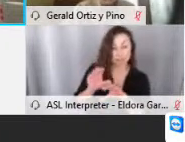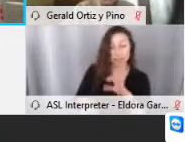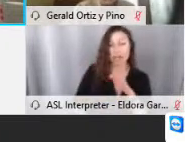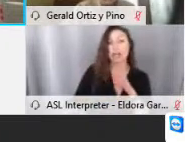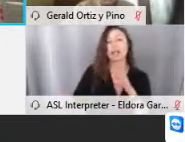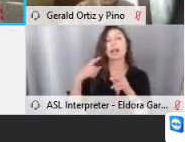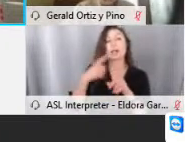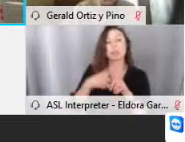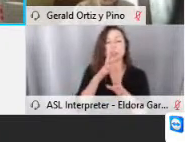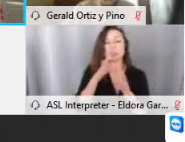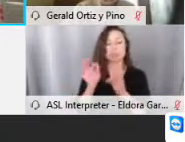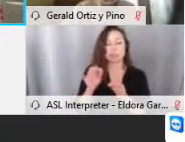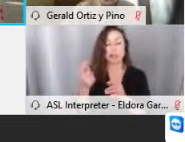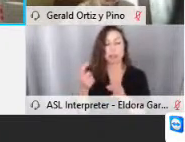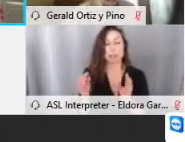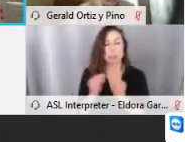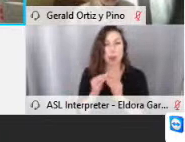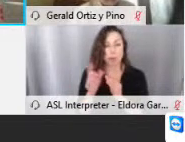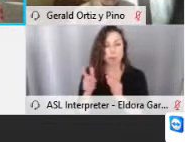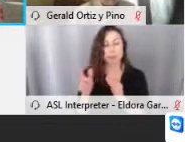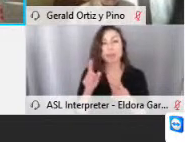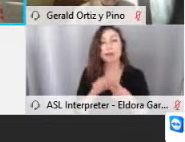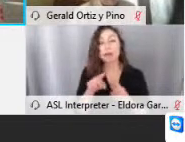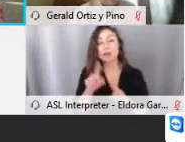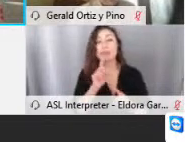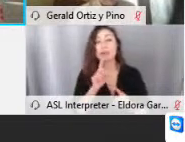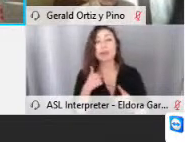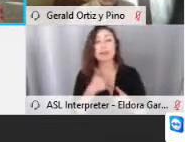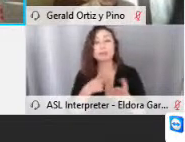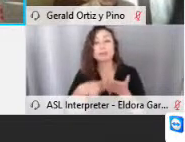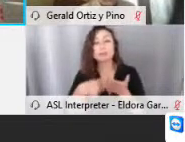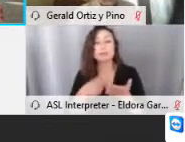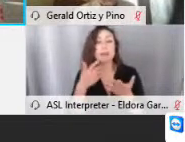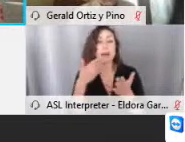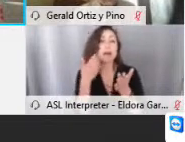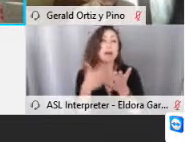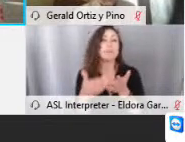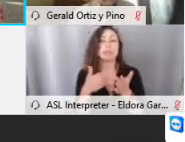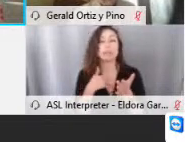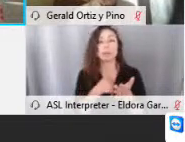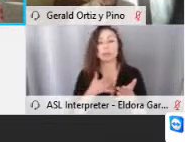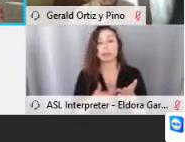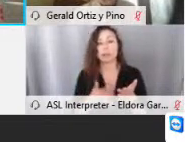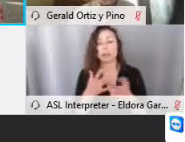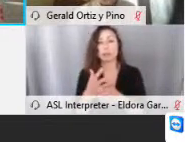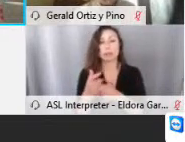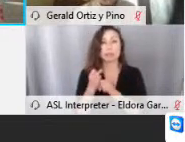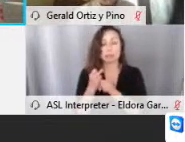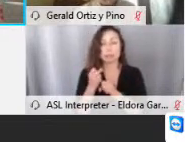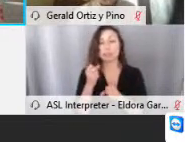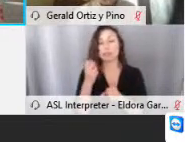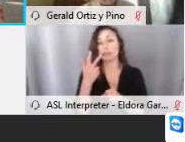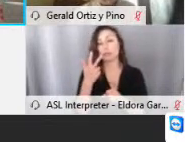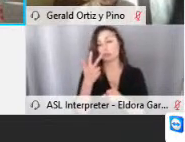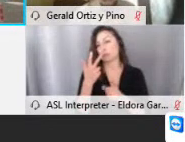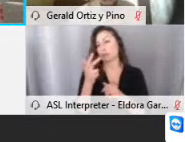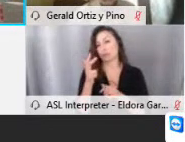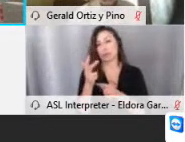And we'll go into that a little bit more, but you all have heard us discuss many times that we normally receive